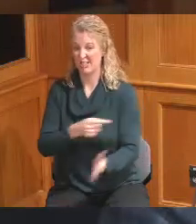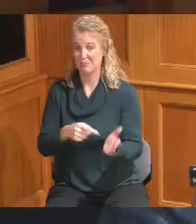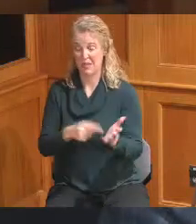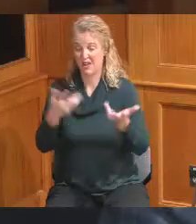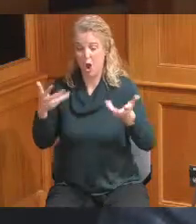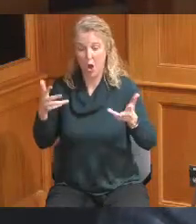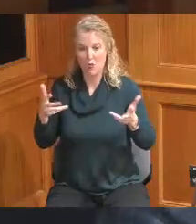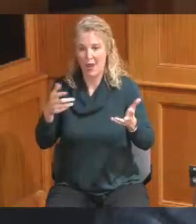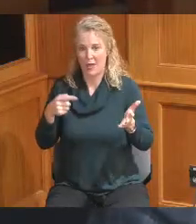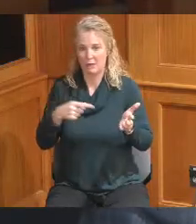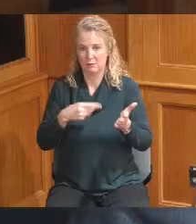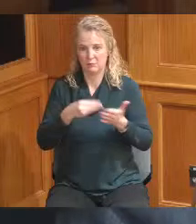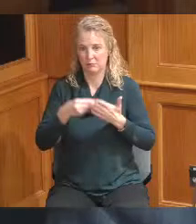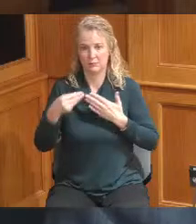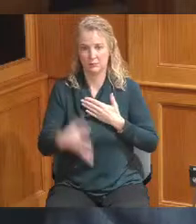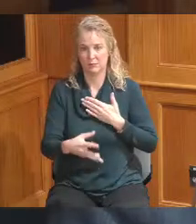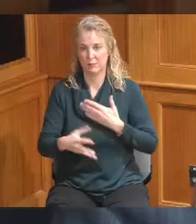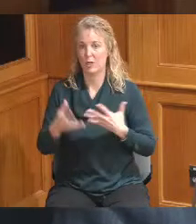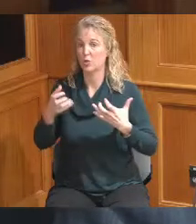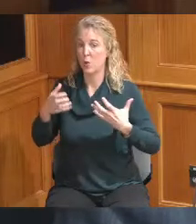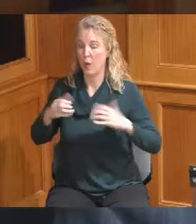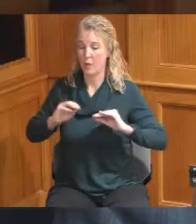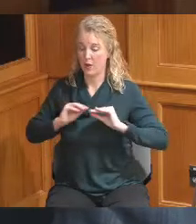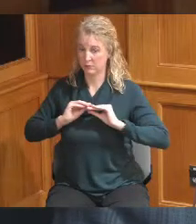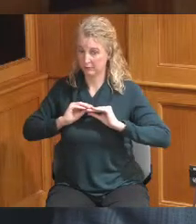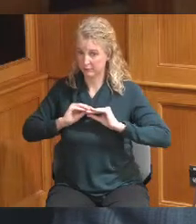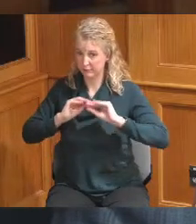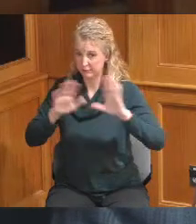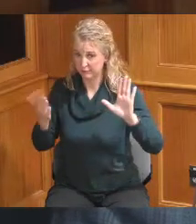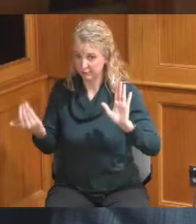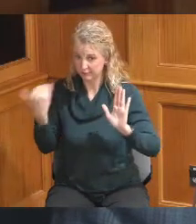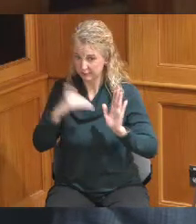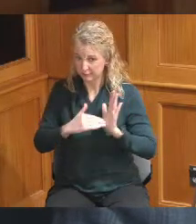relates to that. So I wanted to make sure that that is